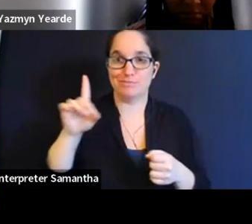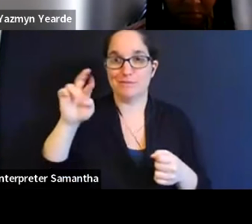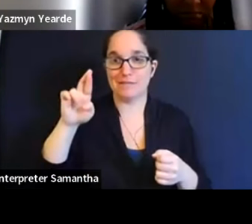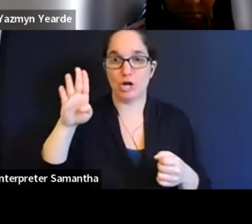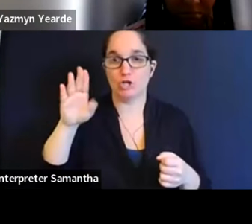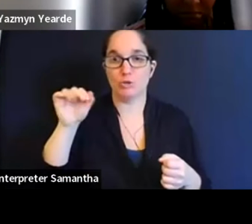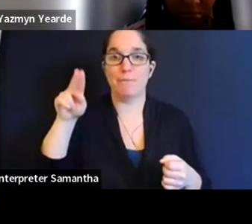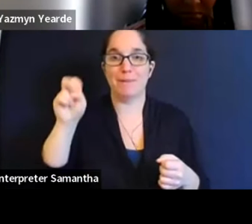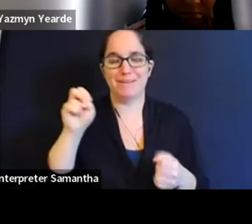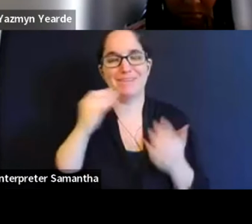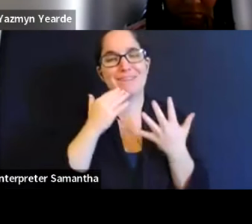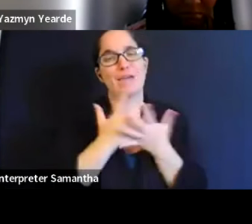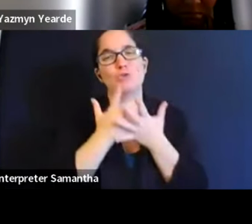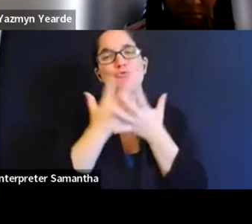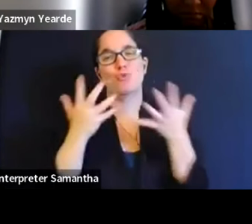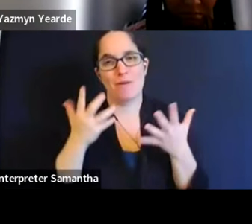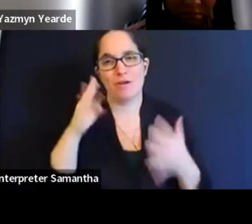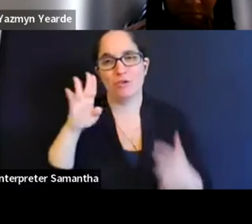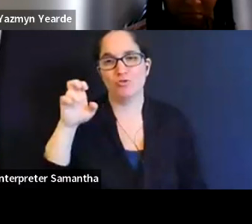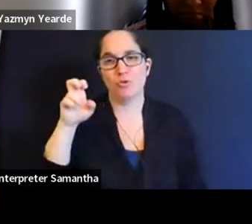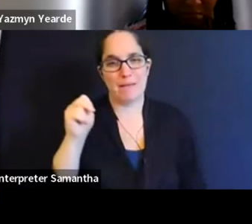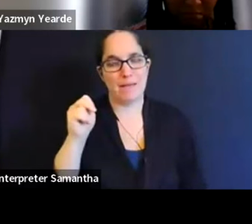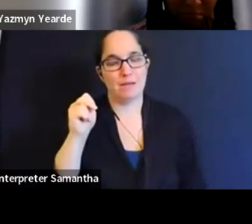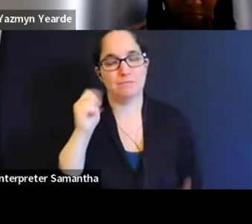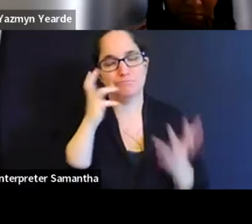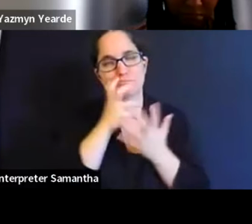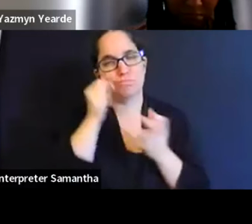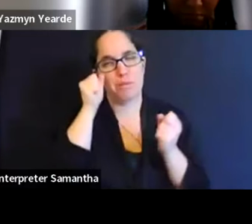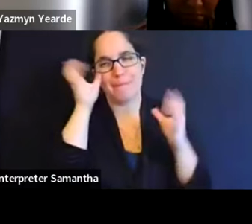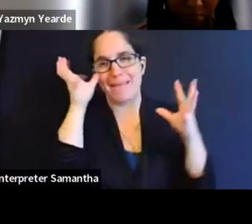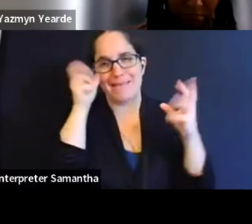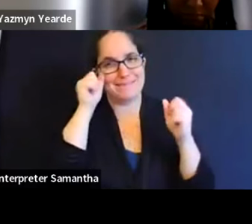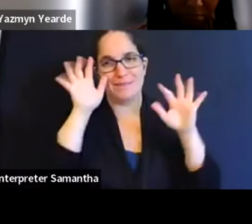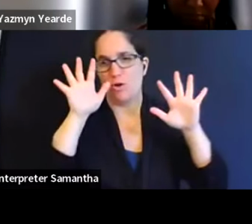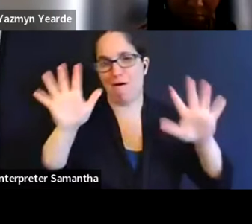you so much. And Ben, as always, thank you. That was absolutely fantastic.